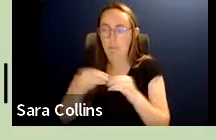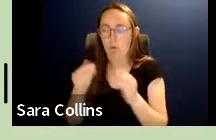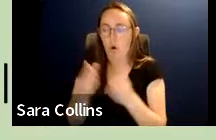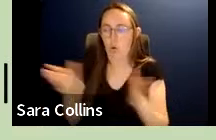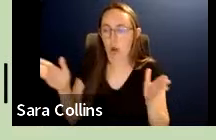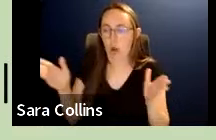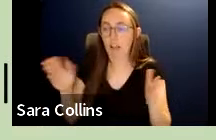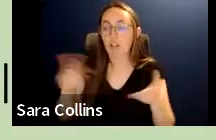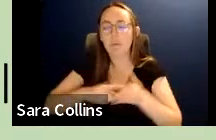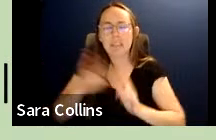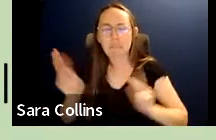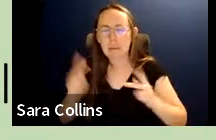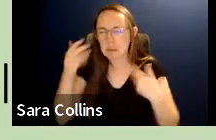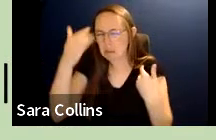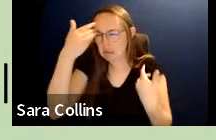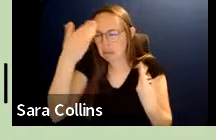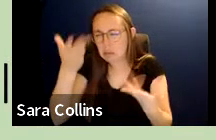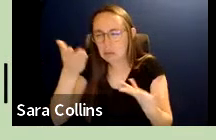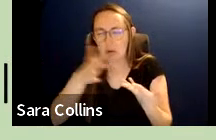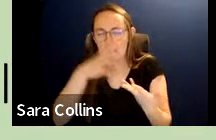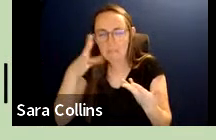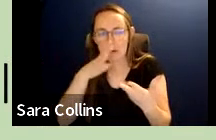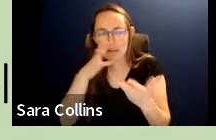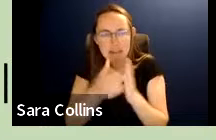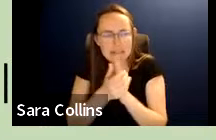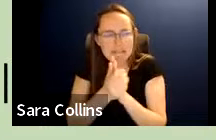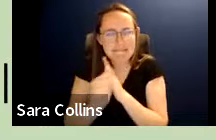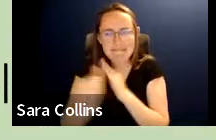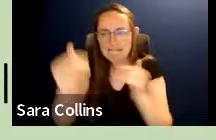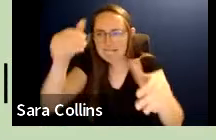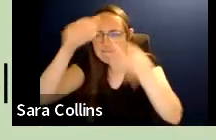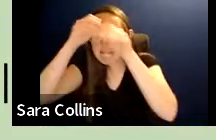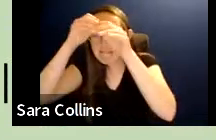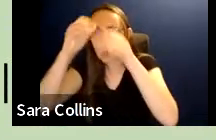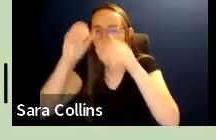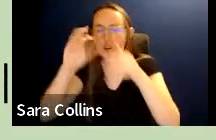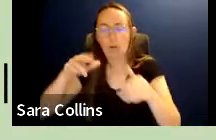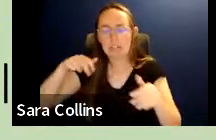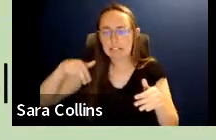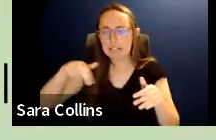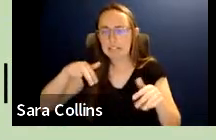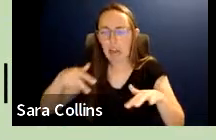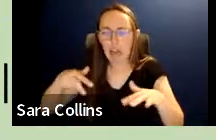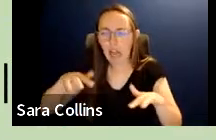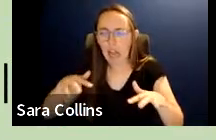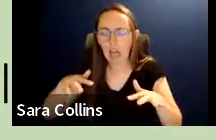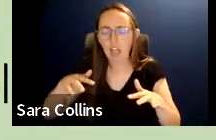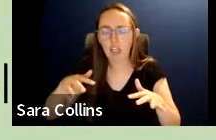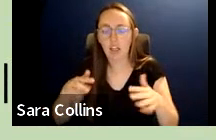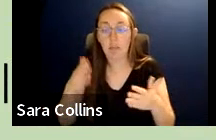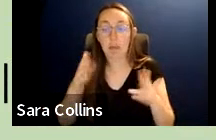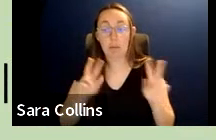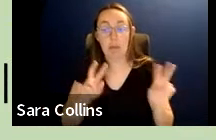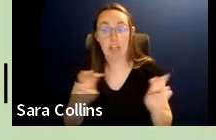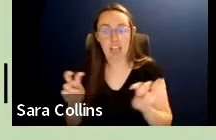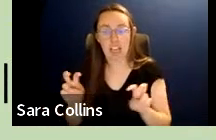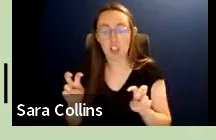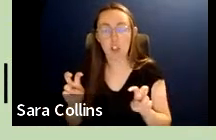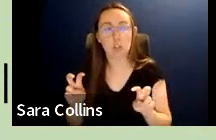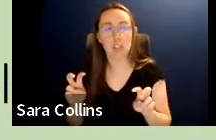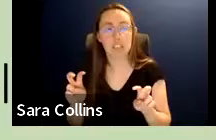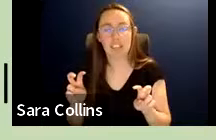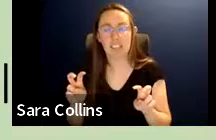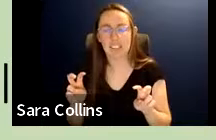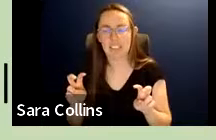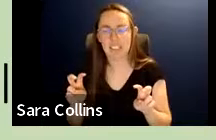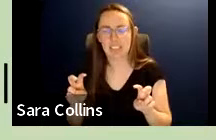very steady on their feet, may have issues where they're concerned about not being able to